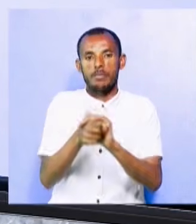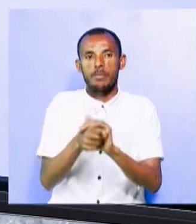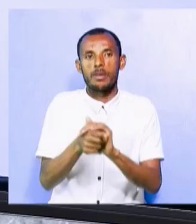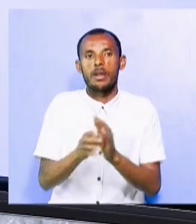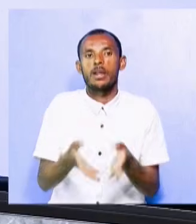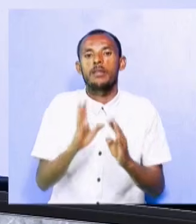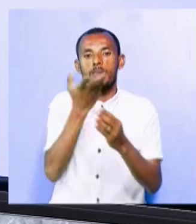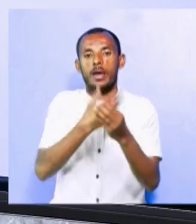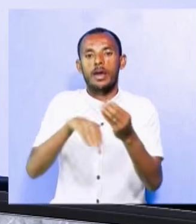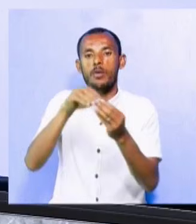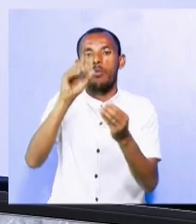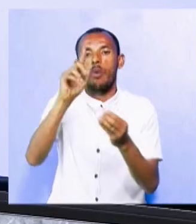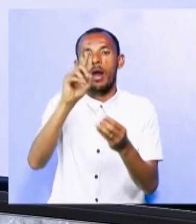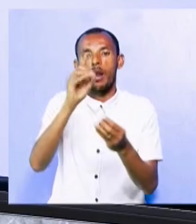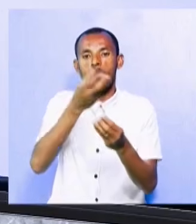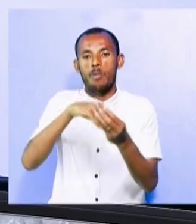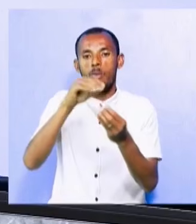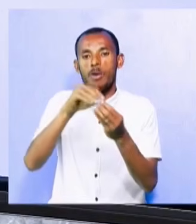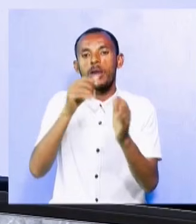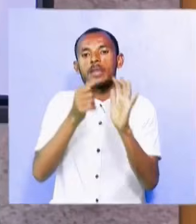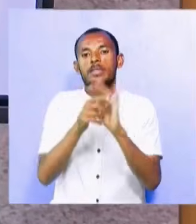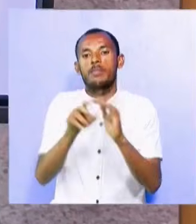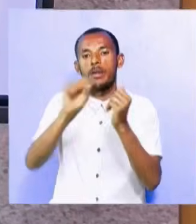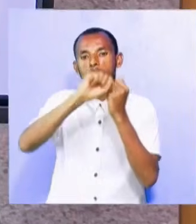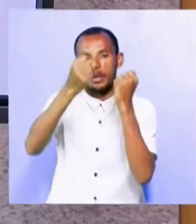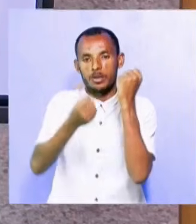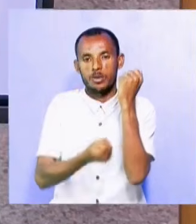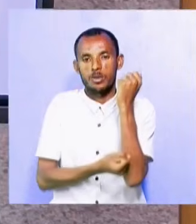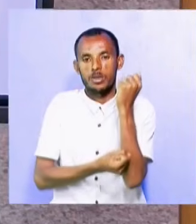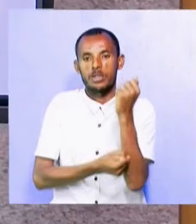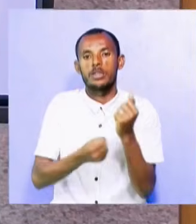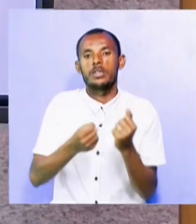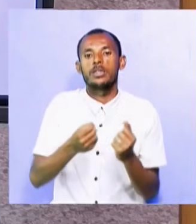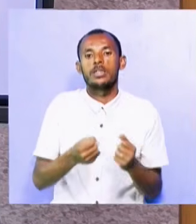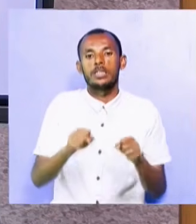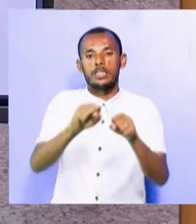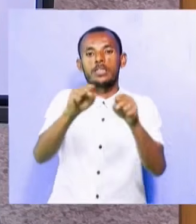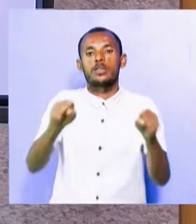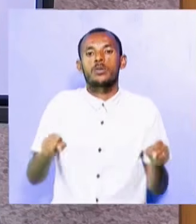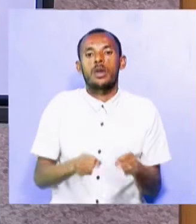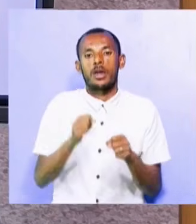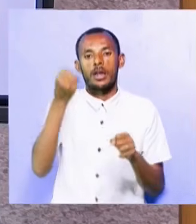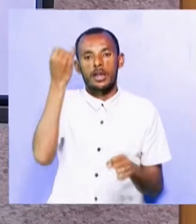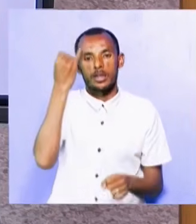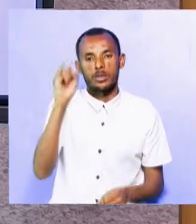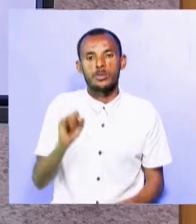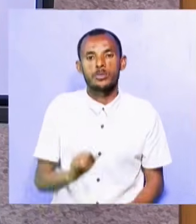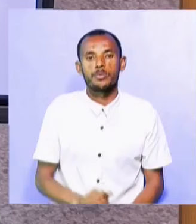add one more example regarding the square issue. Okay.